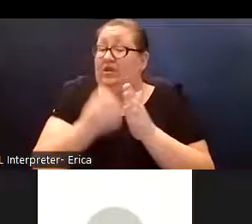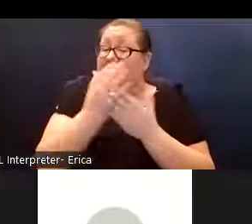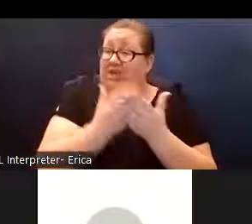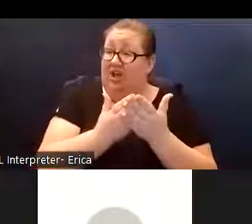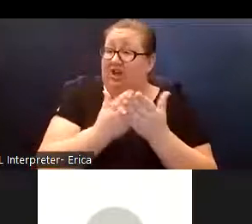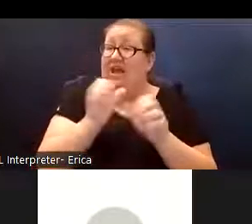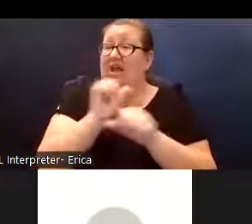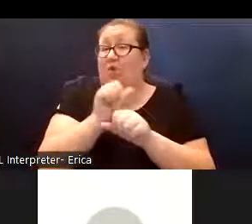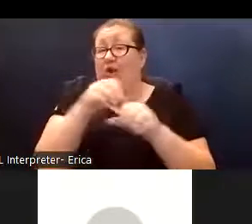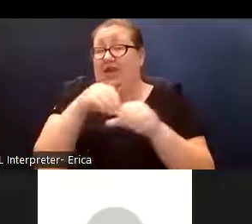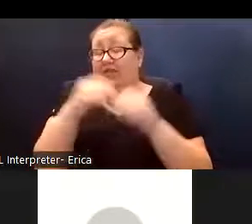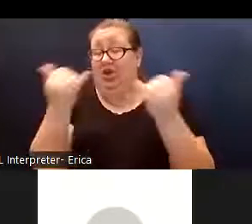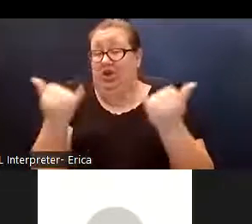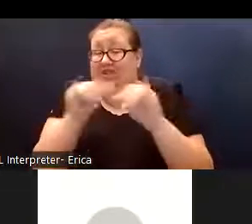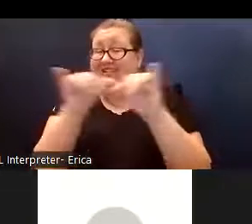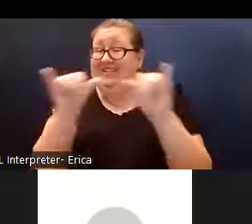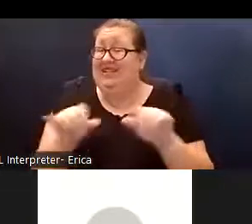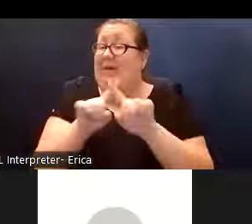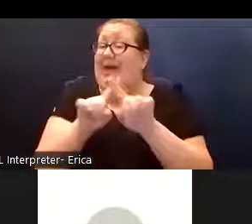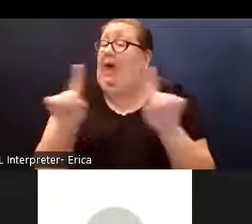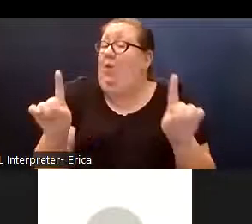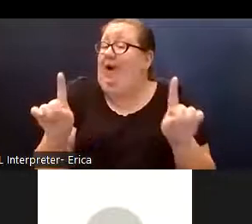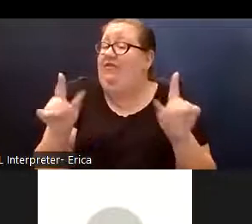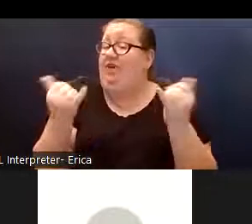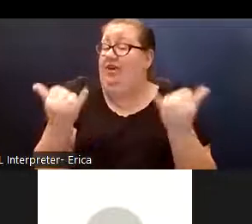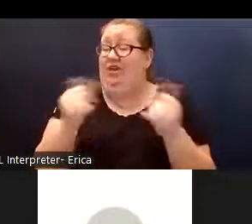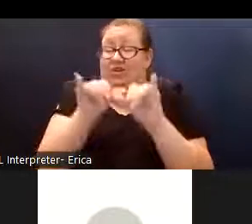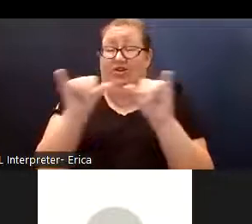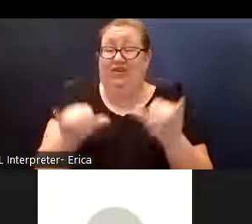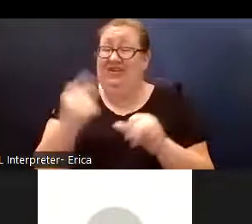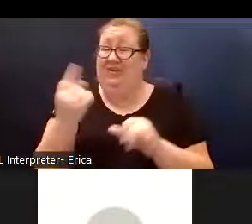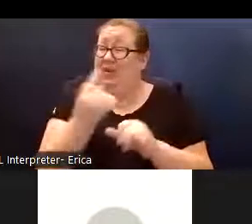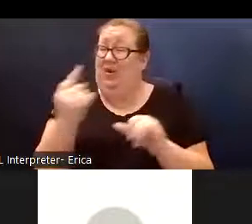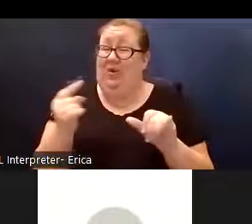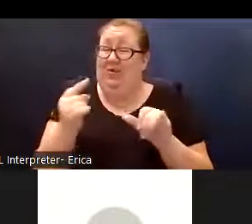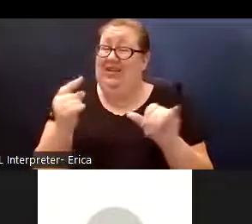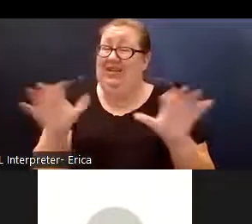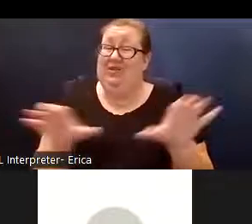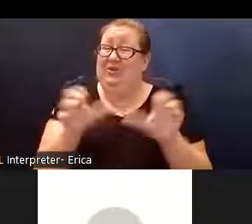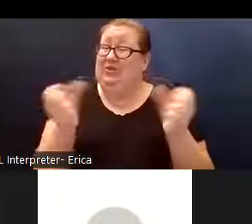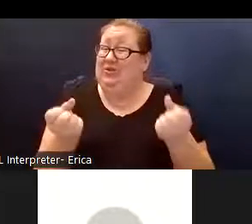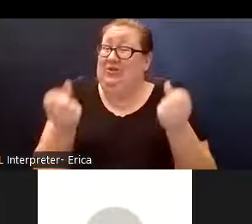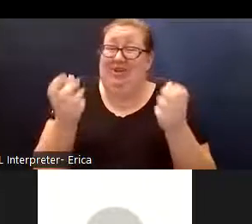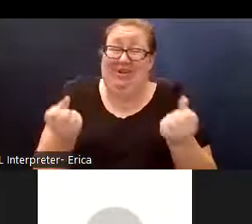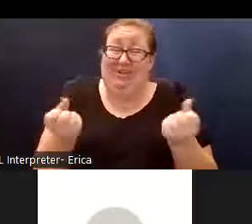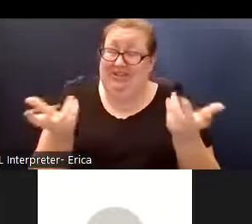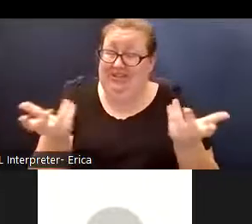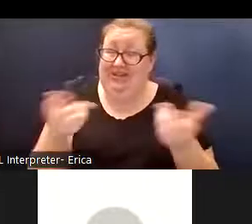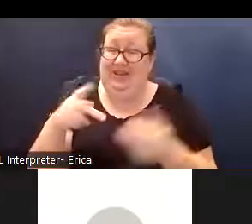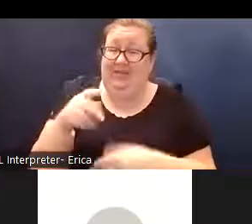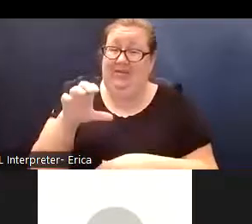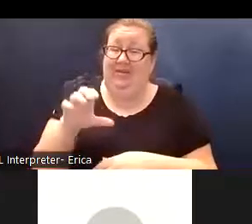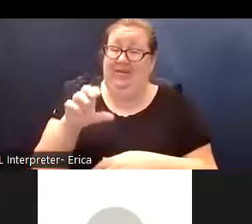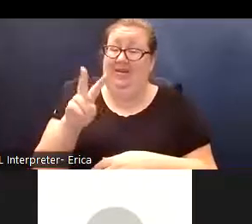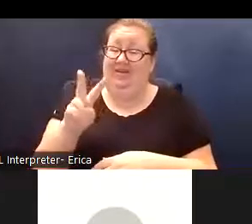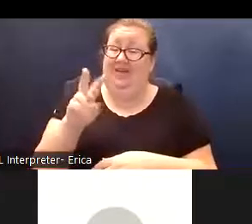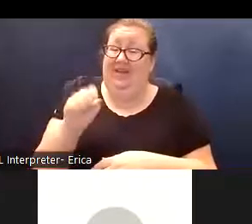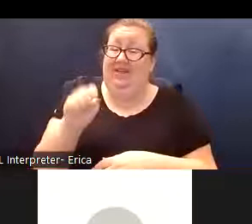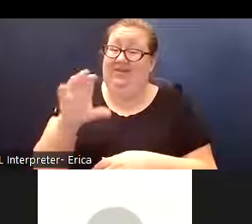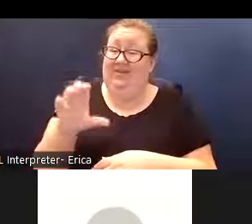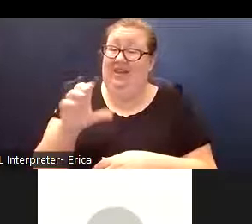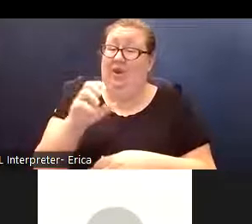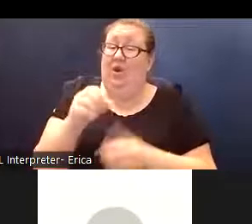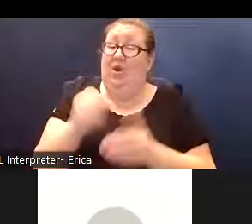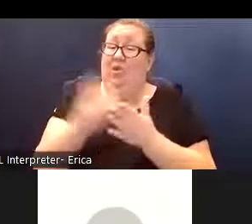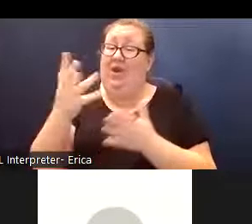current system. However, the current system can only do so much. The PVSC wastewater treatment plant can only